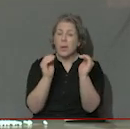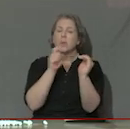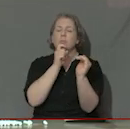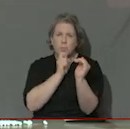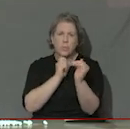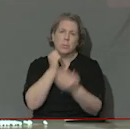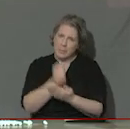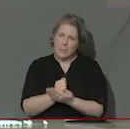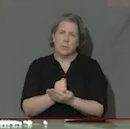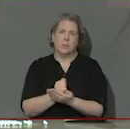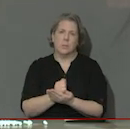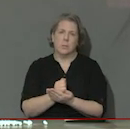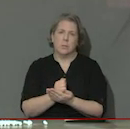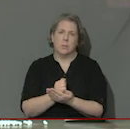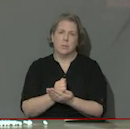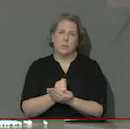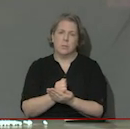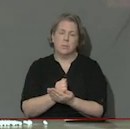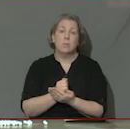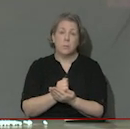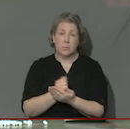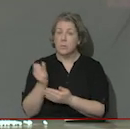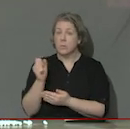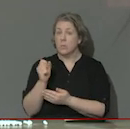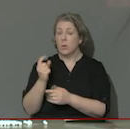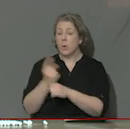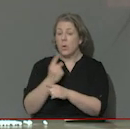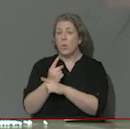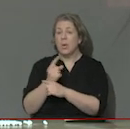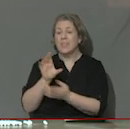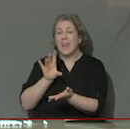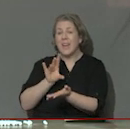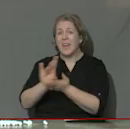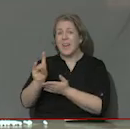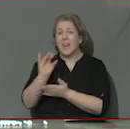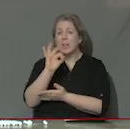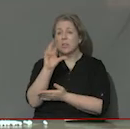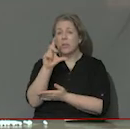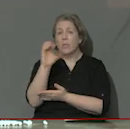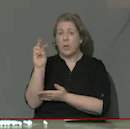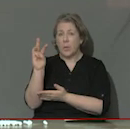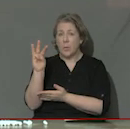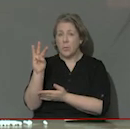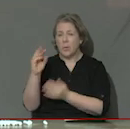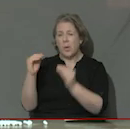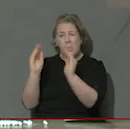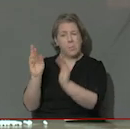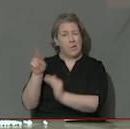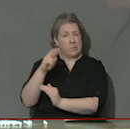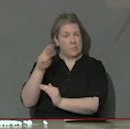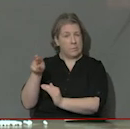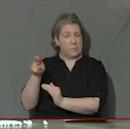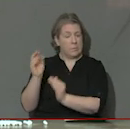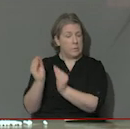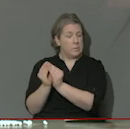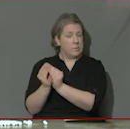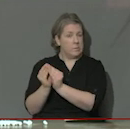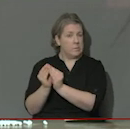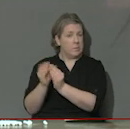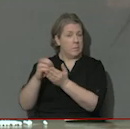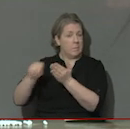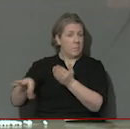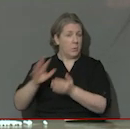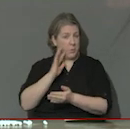never worry about that. The only question, cash flow. If your brackets is wrong there, you won't get the marks. All